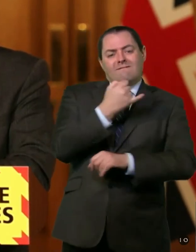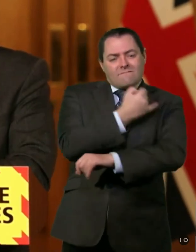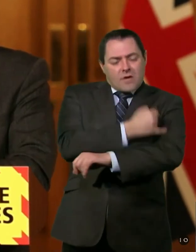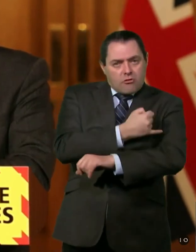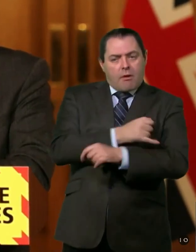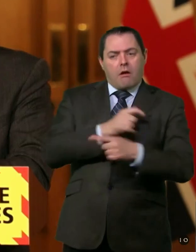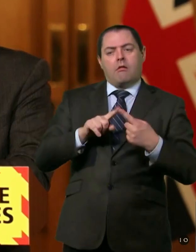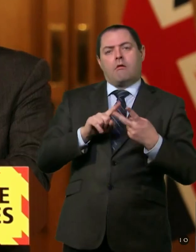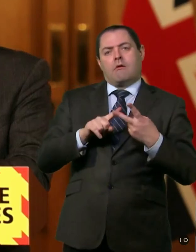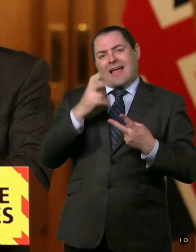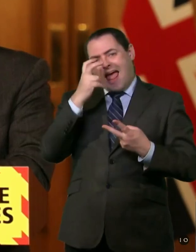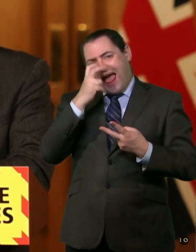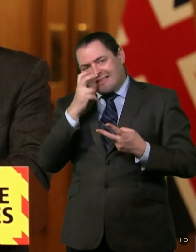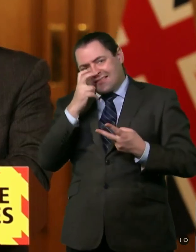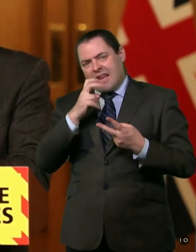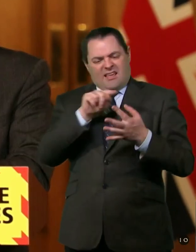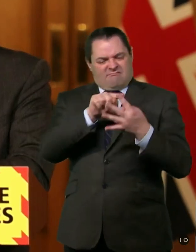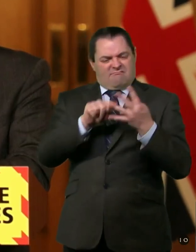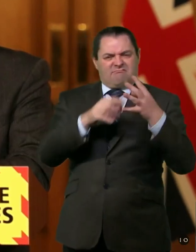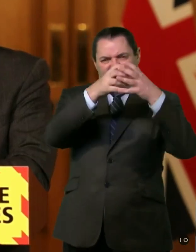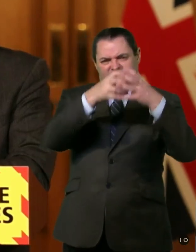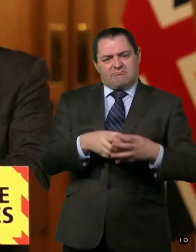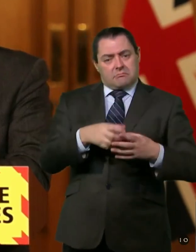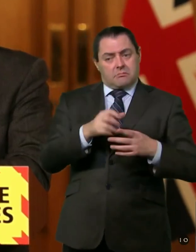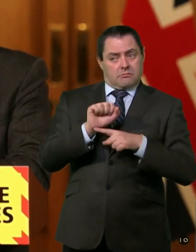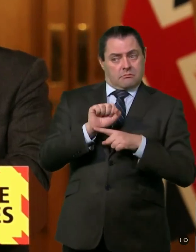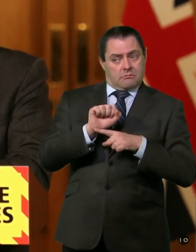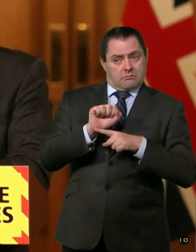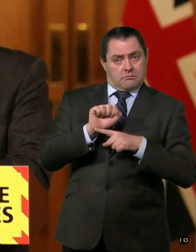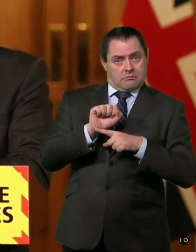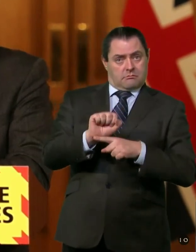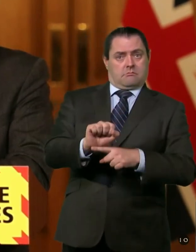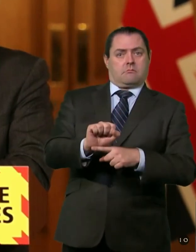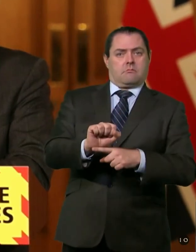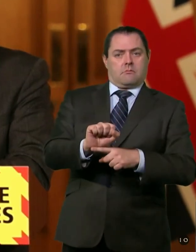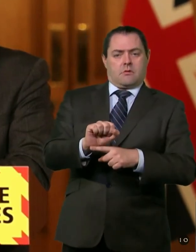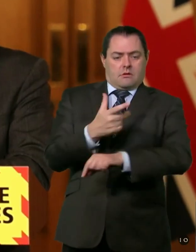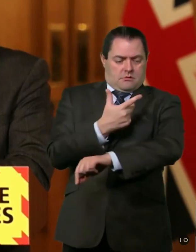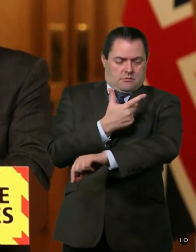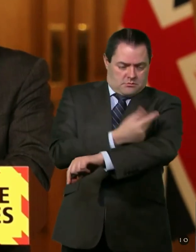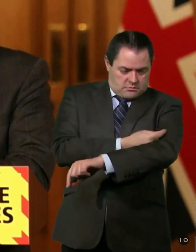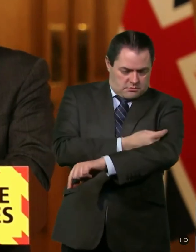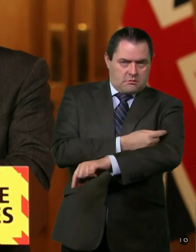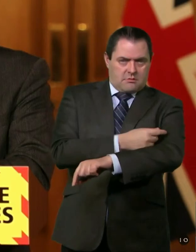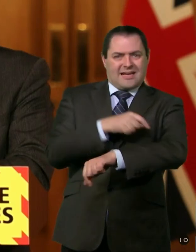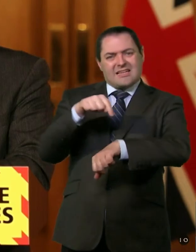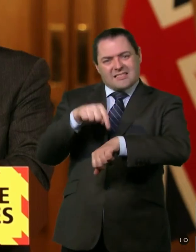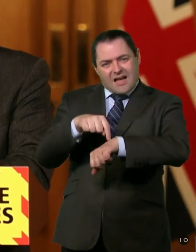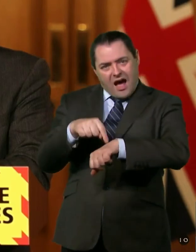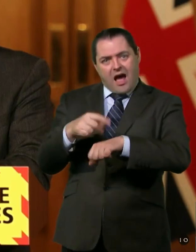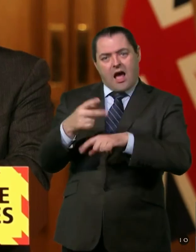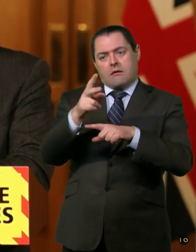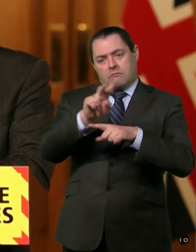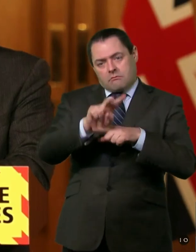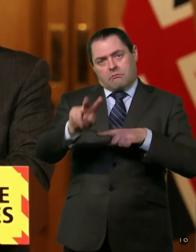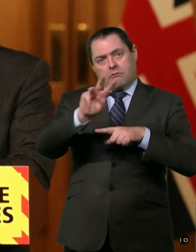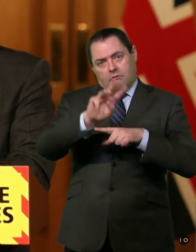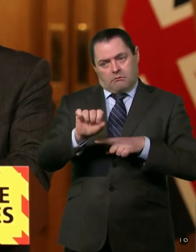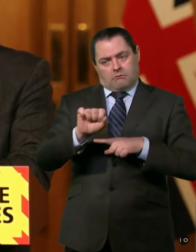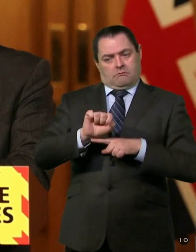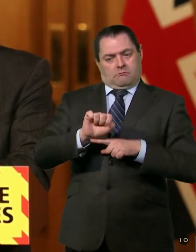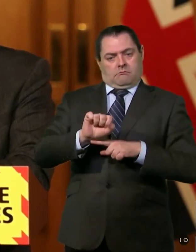That's got to bed in from February the 15th, if you see what I mean. And then we also need to be able to evaluate